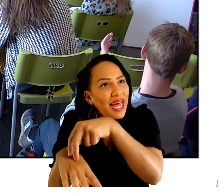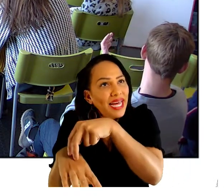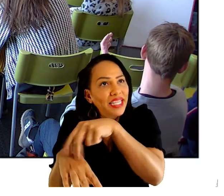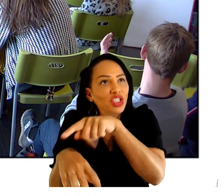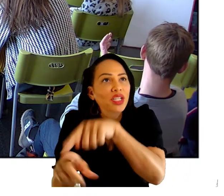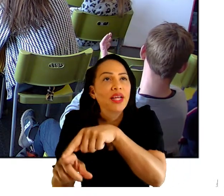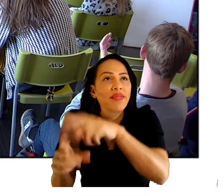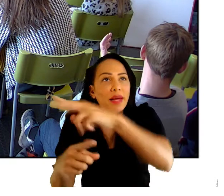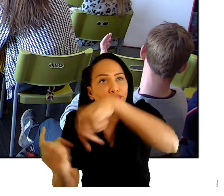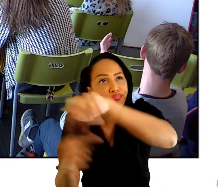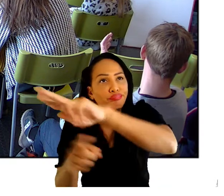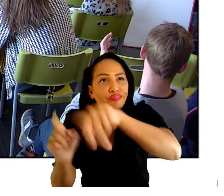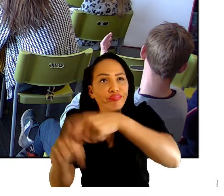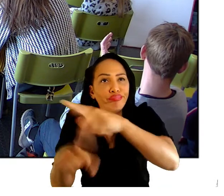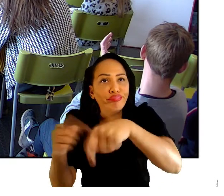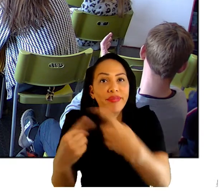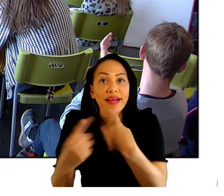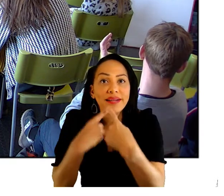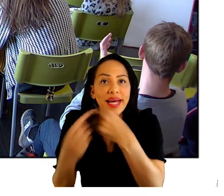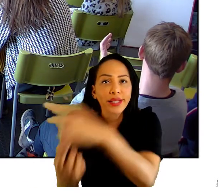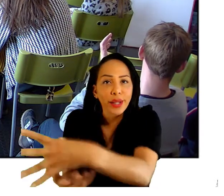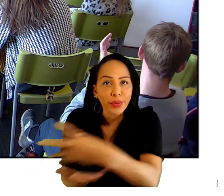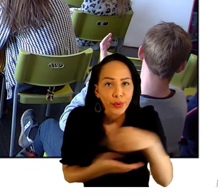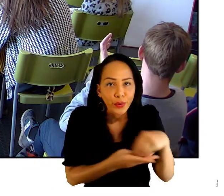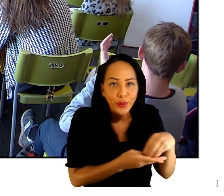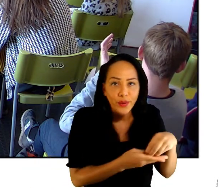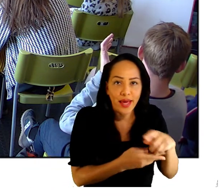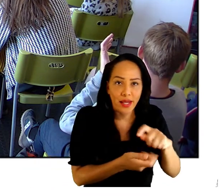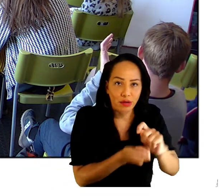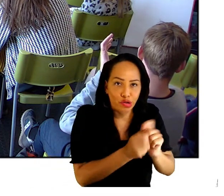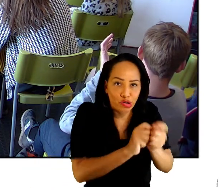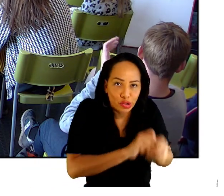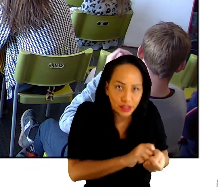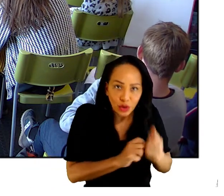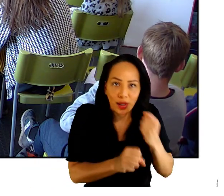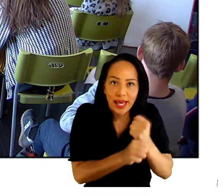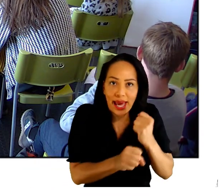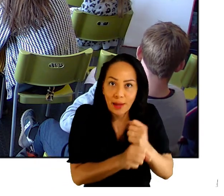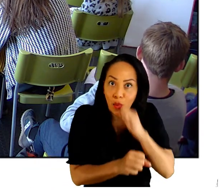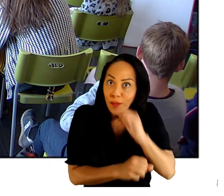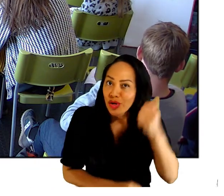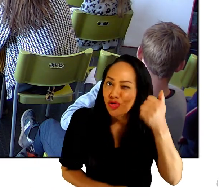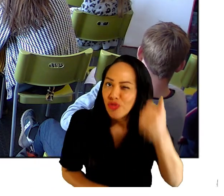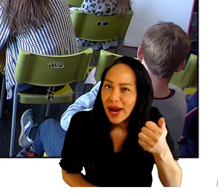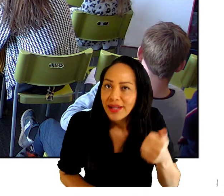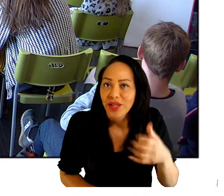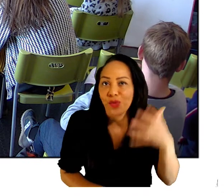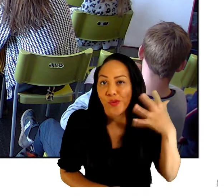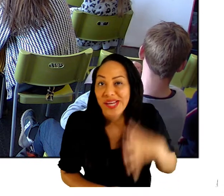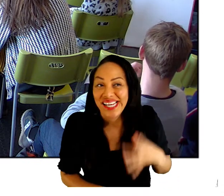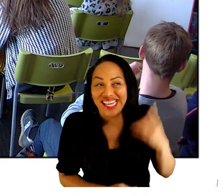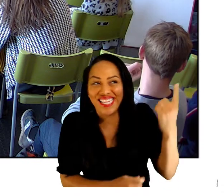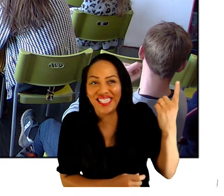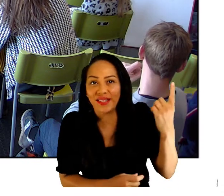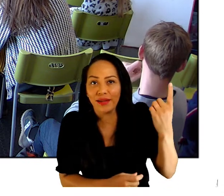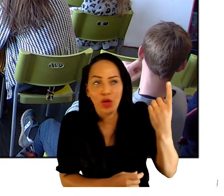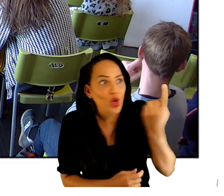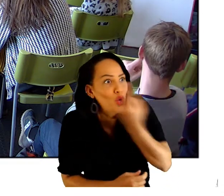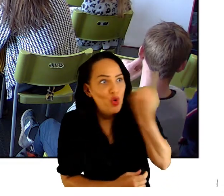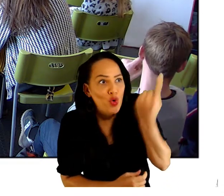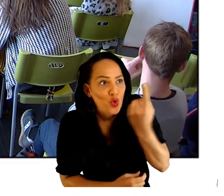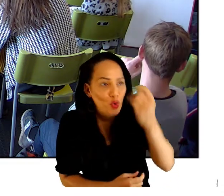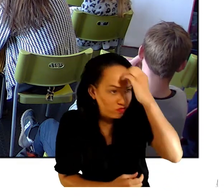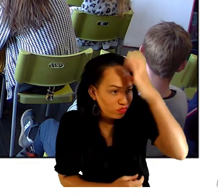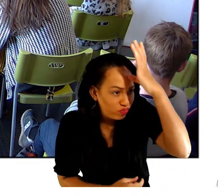from her body would be just great. Yeah, we need to find the people who can do that for us. Yeah. That